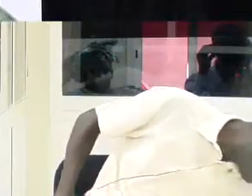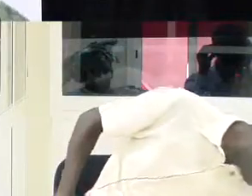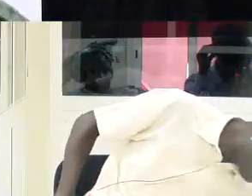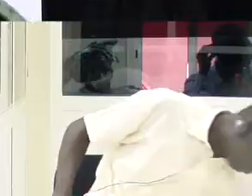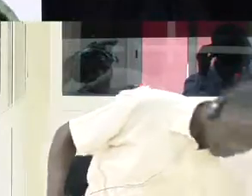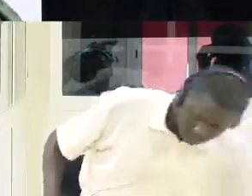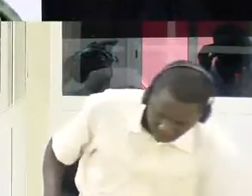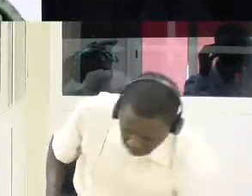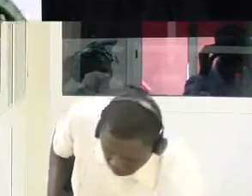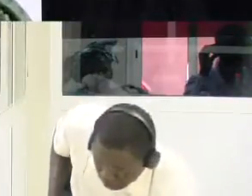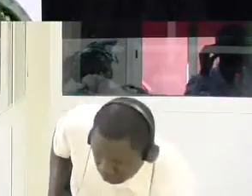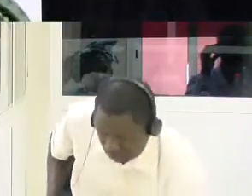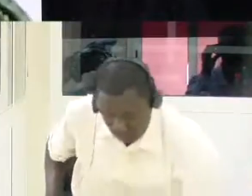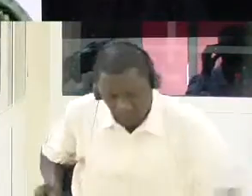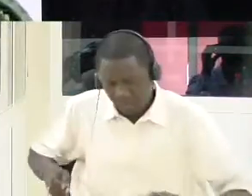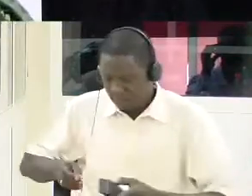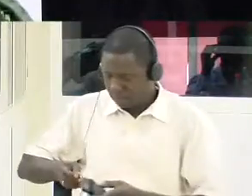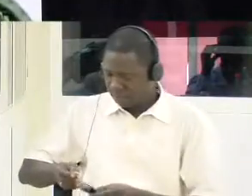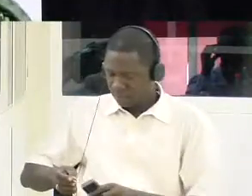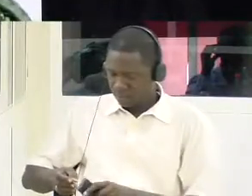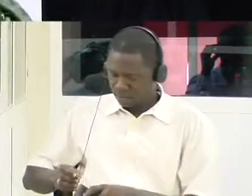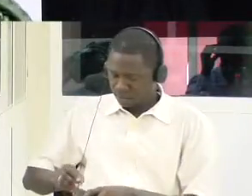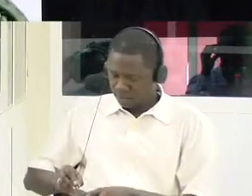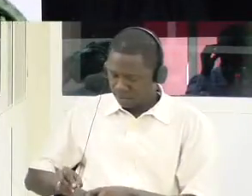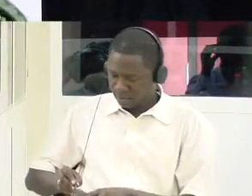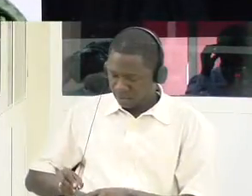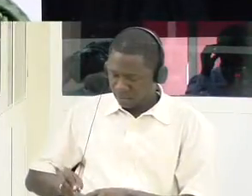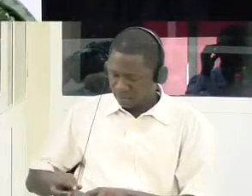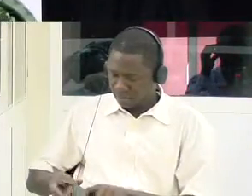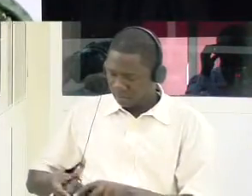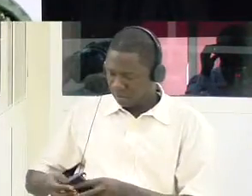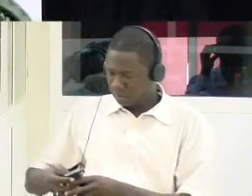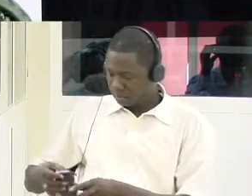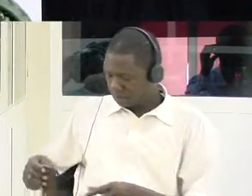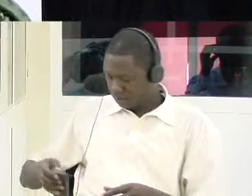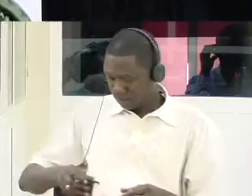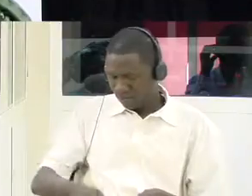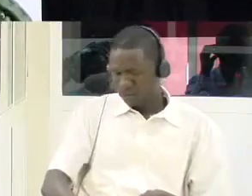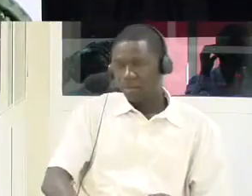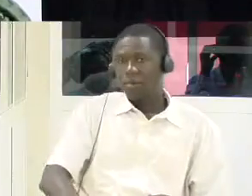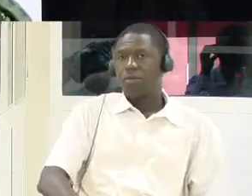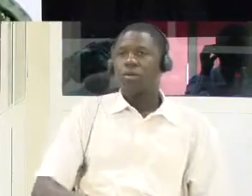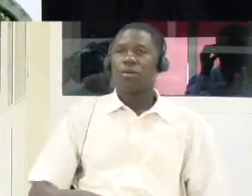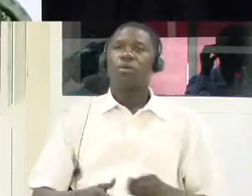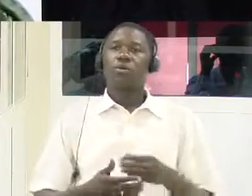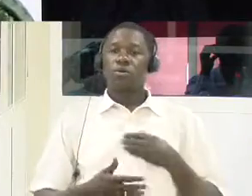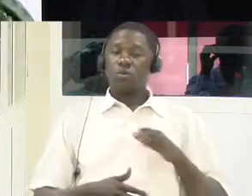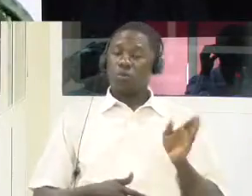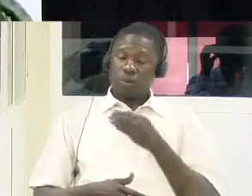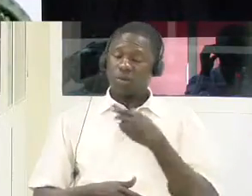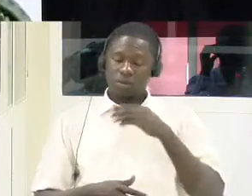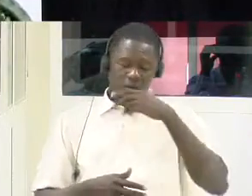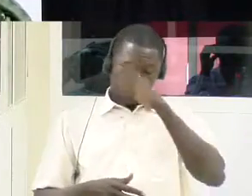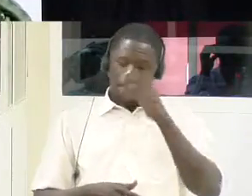So we saw him off and he went away. He went. So we returned back to our